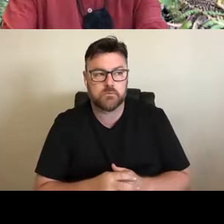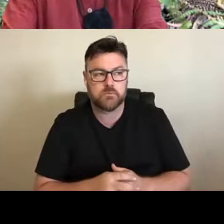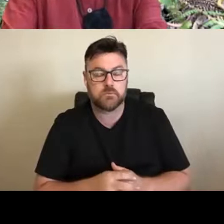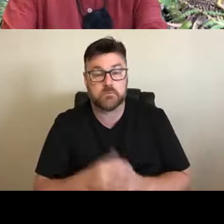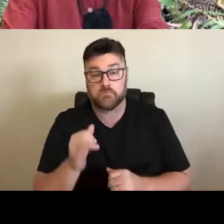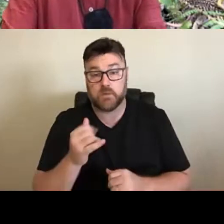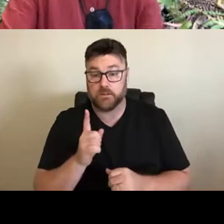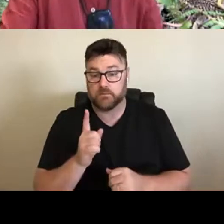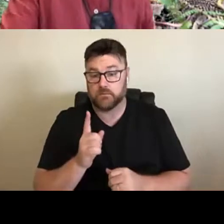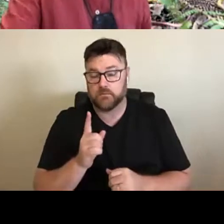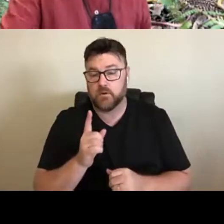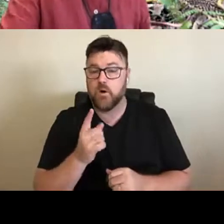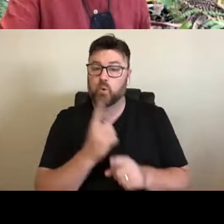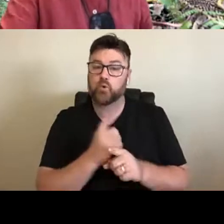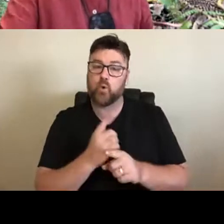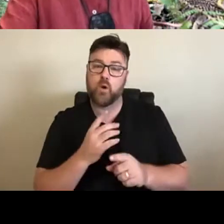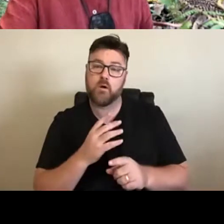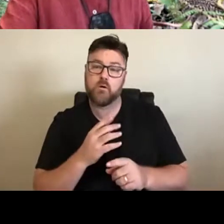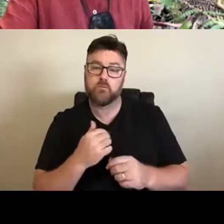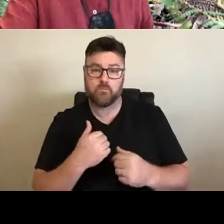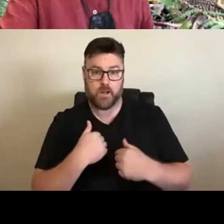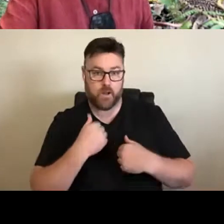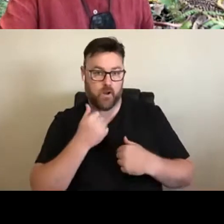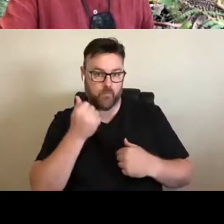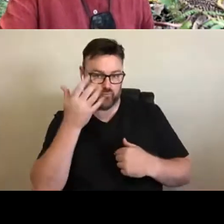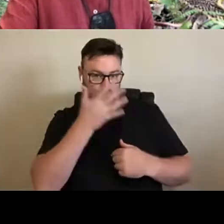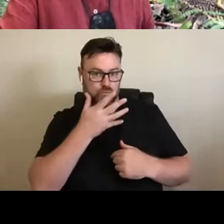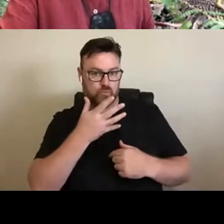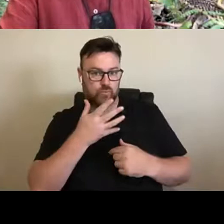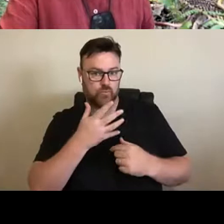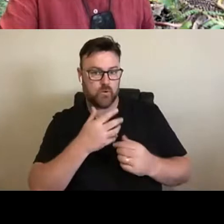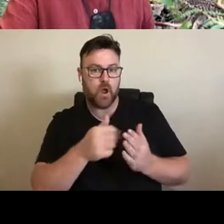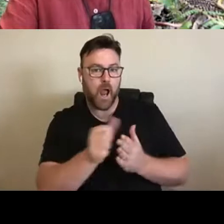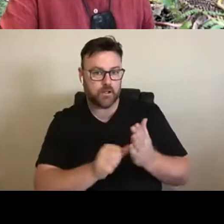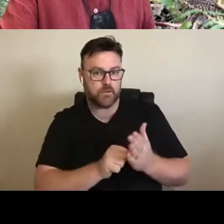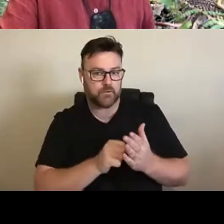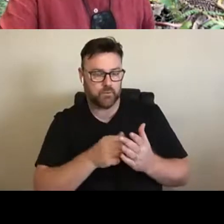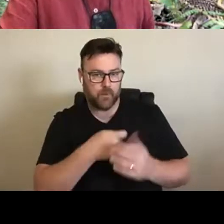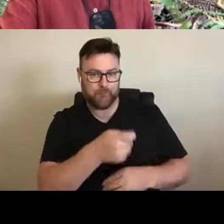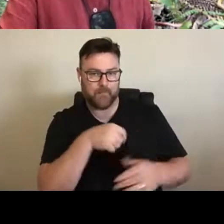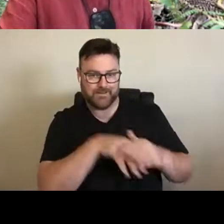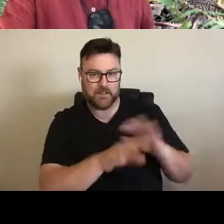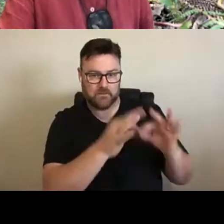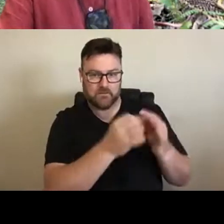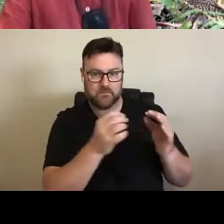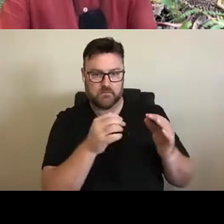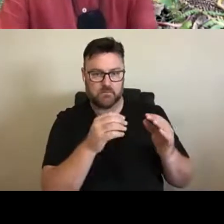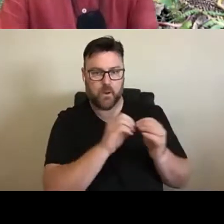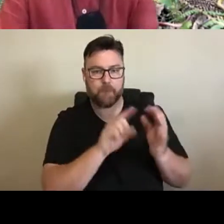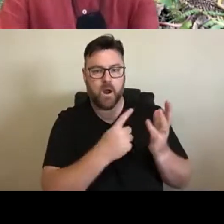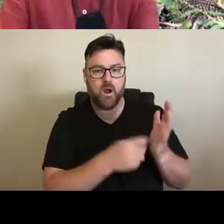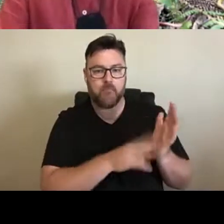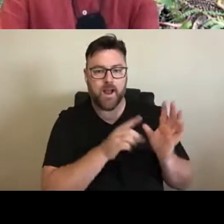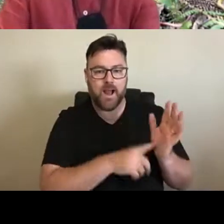purely from the perspective of our Aboriginal artists that are members in Bamali, is that the support